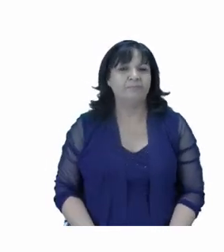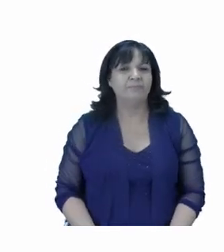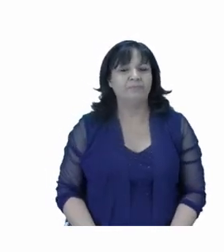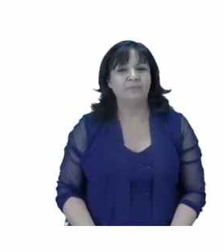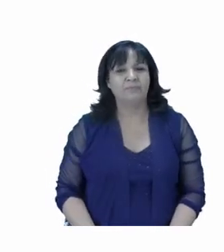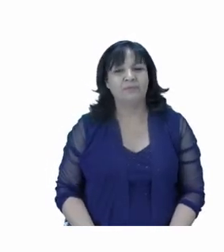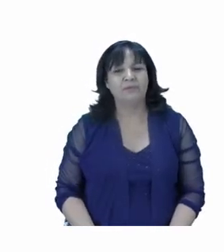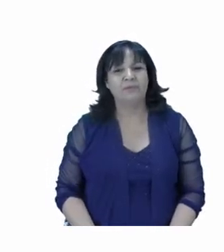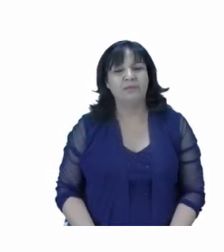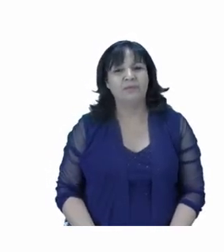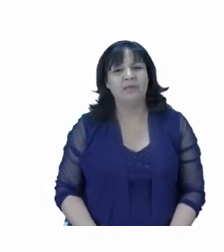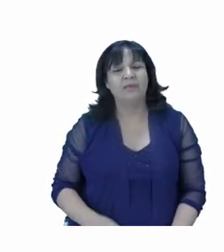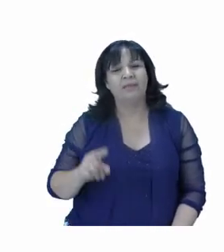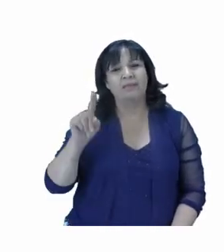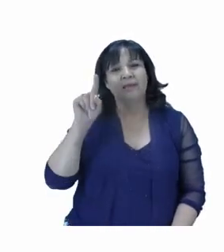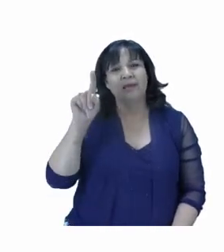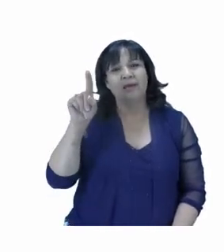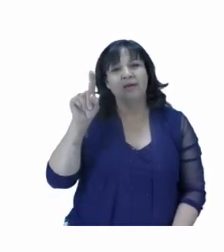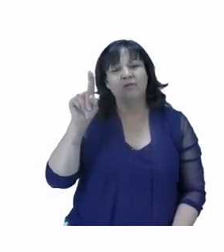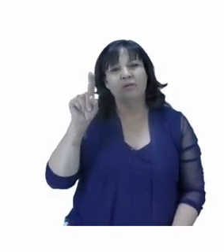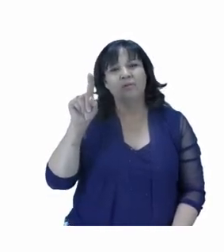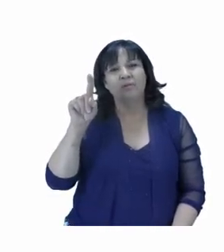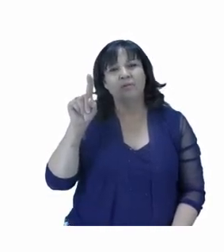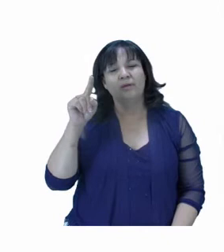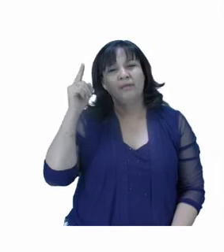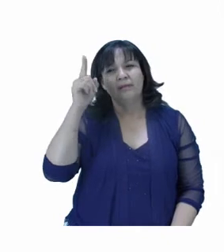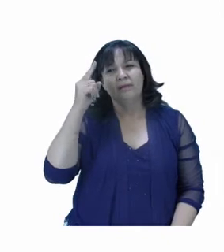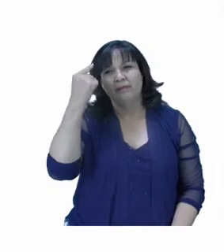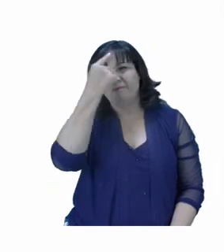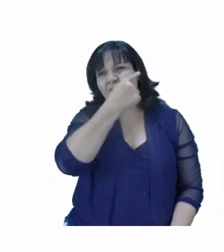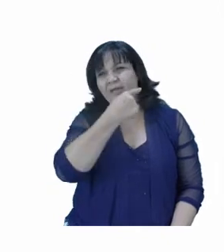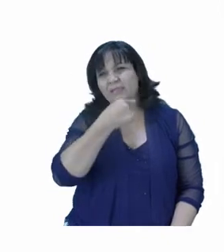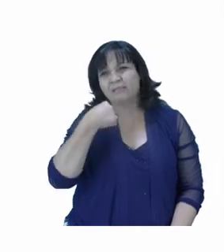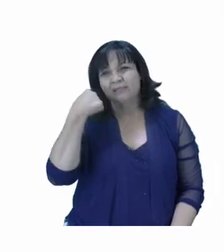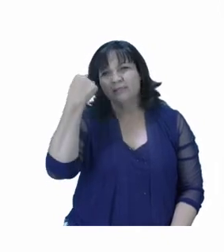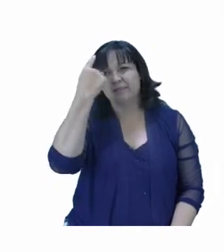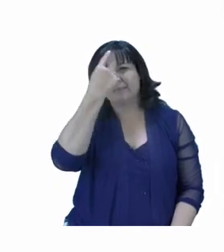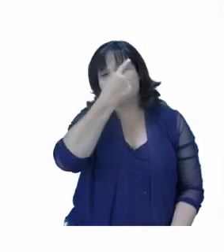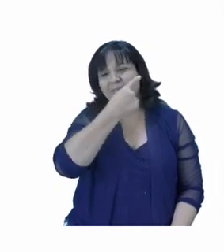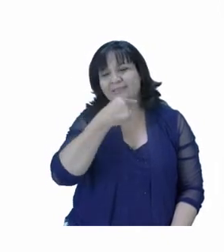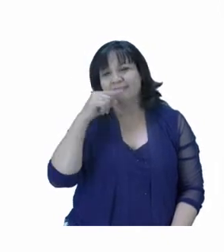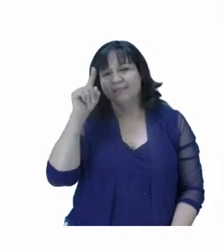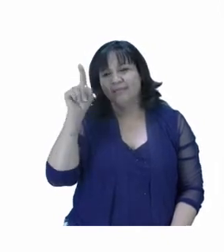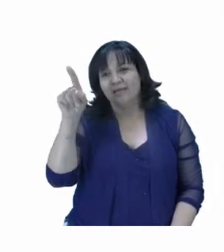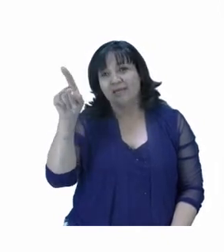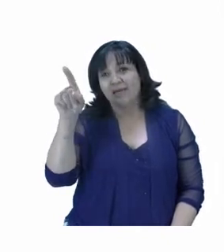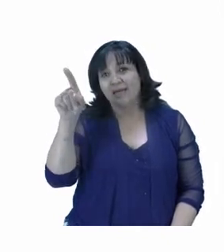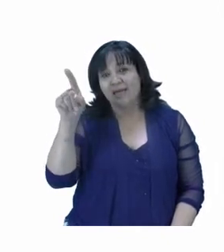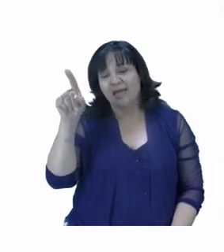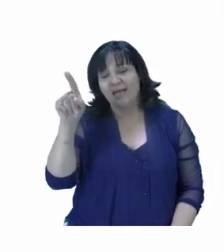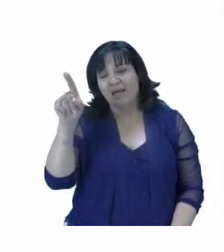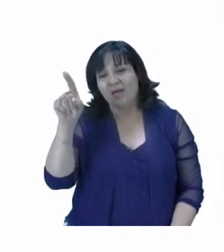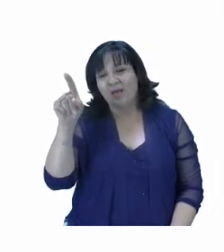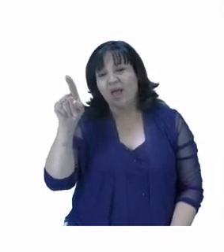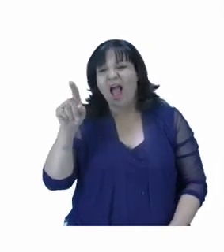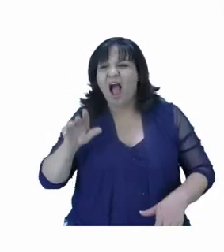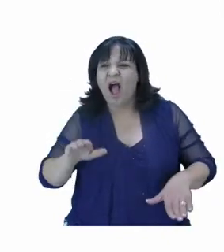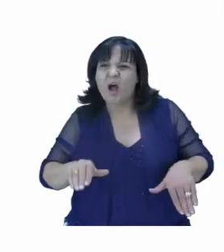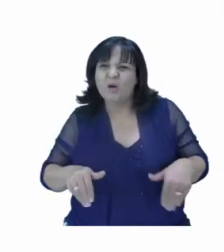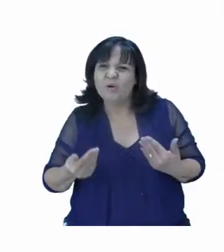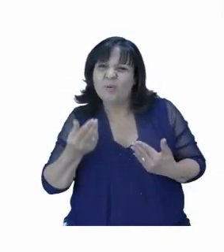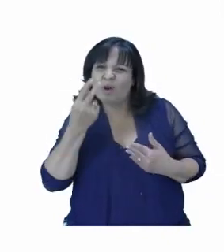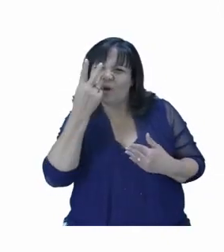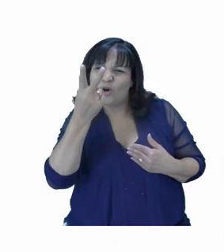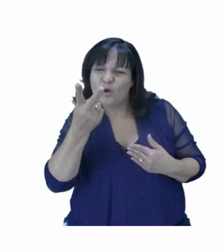face already, and we need to draw what we look like when we feel